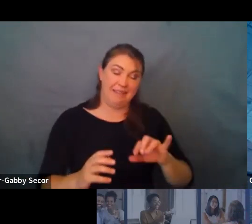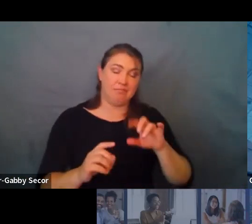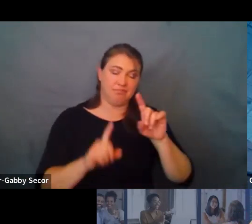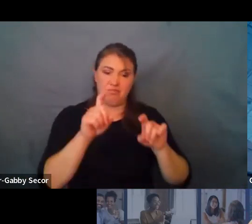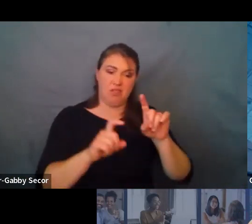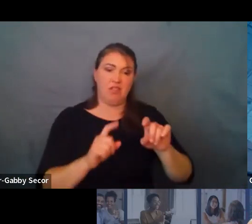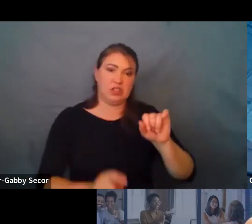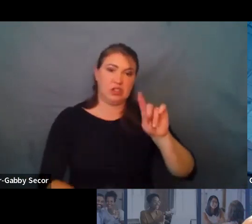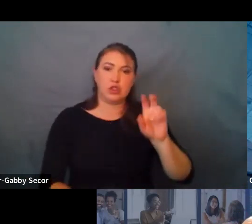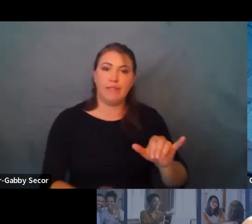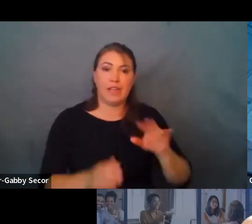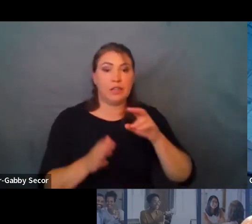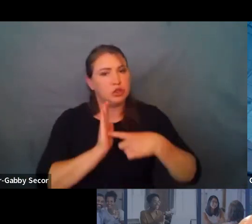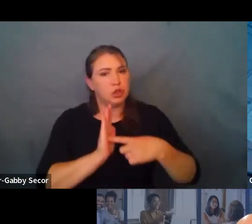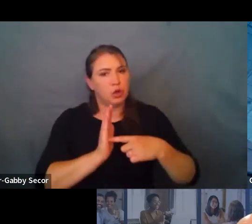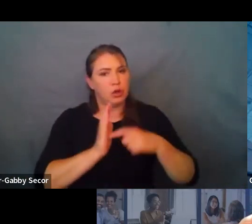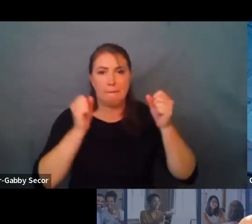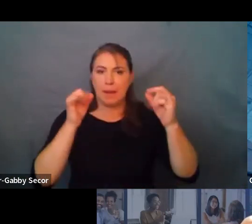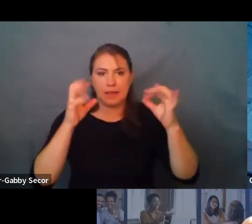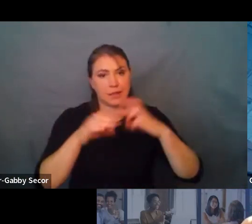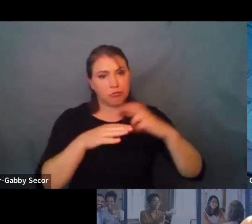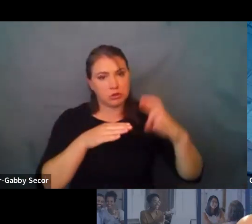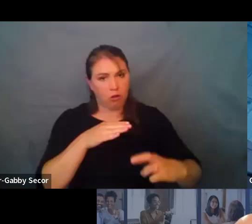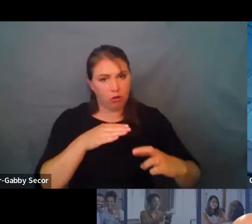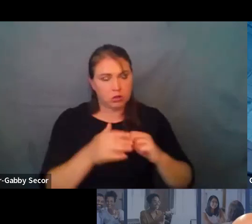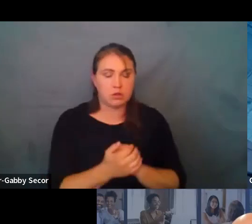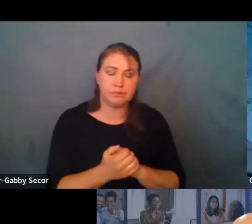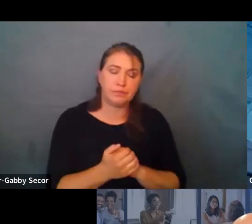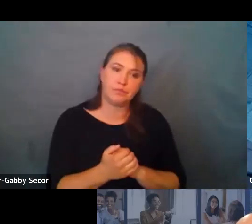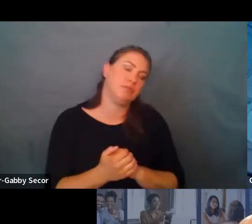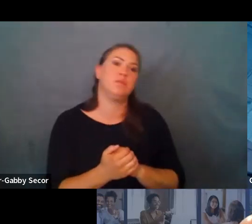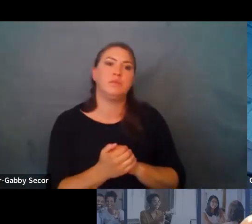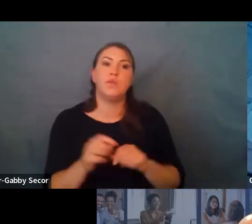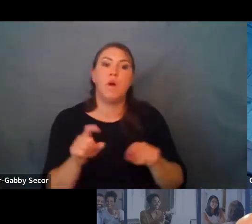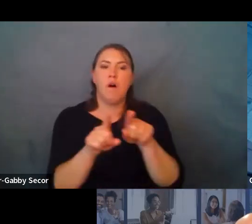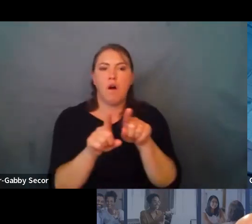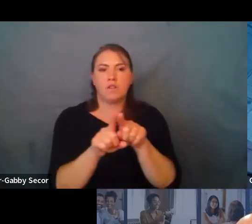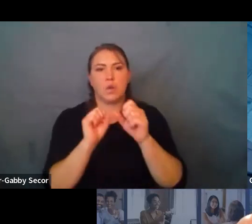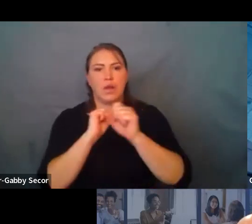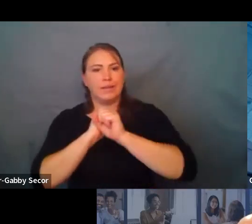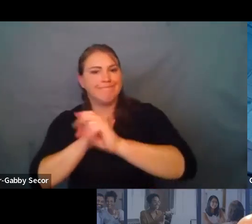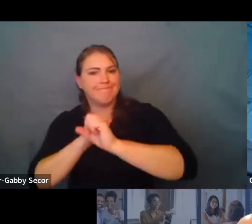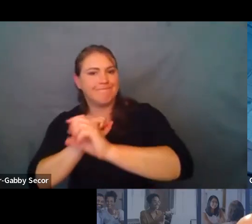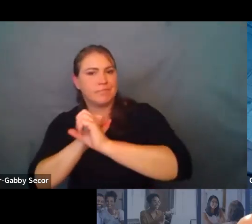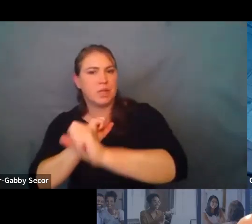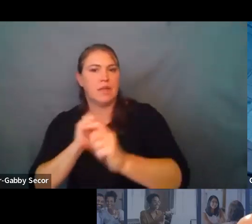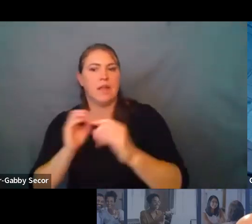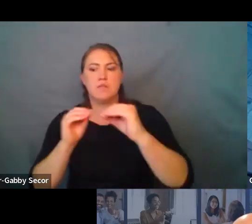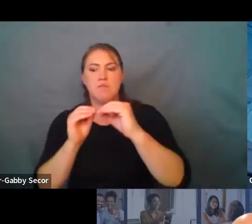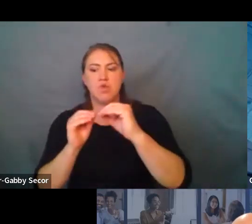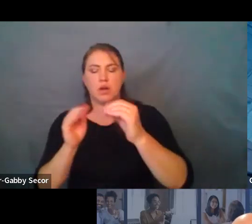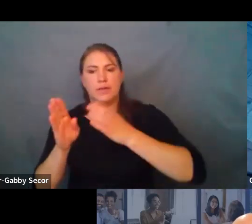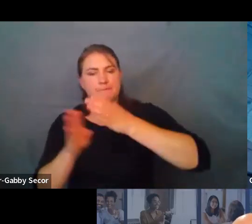was also coupled with more broad, what I'll describe as ad council-like activities that reaches the mainstream population as